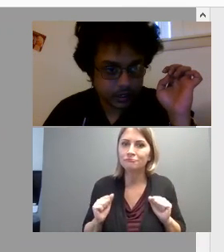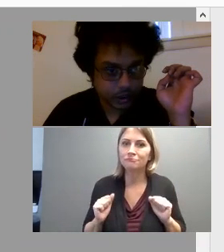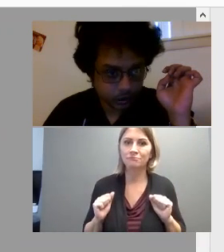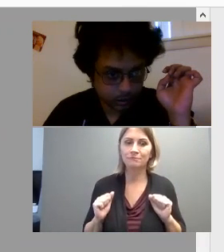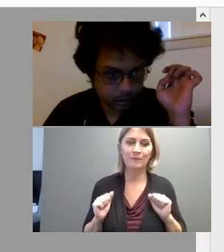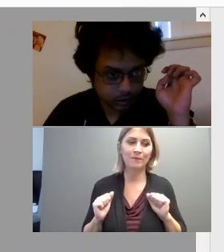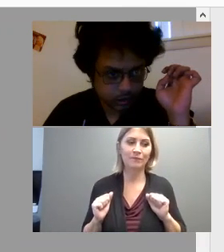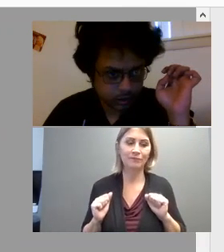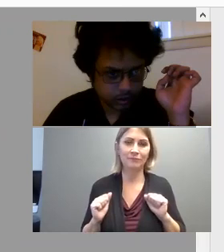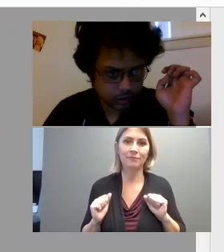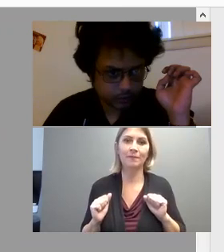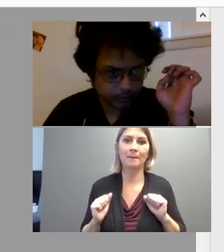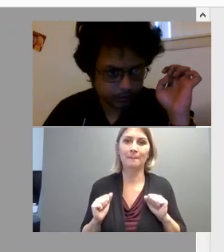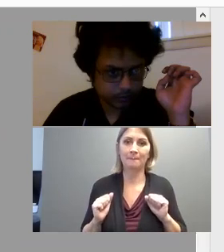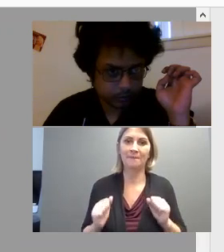stature.